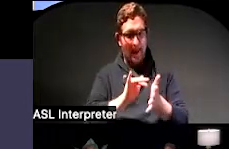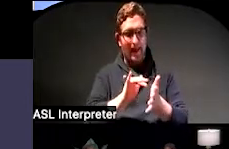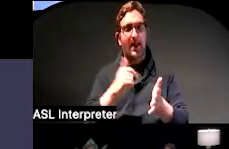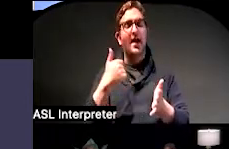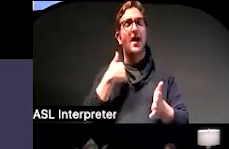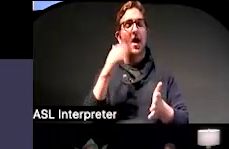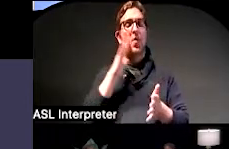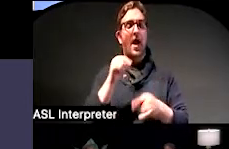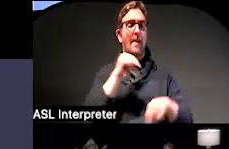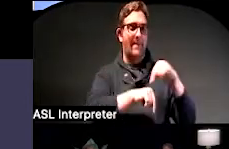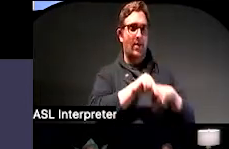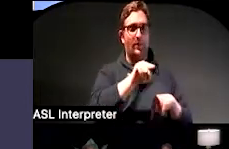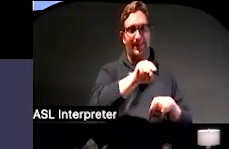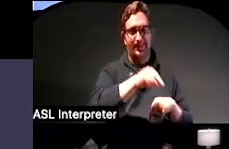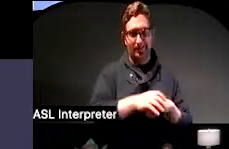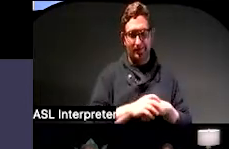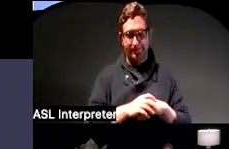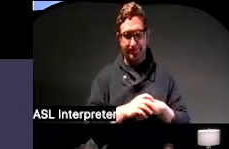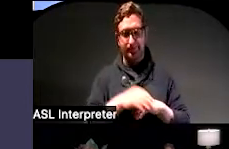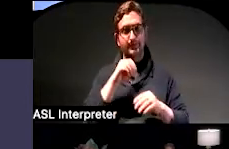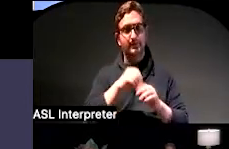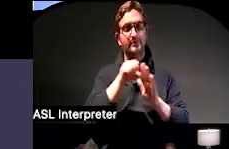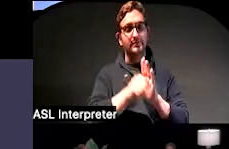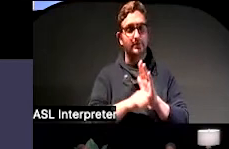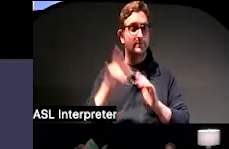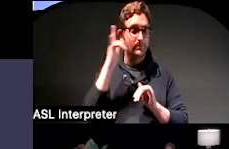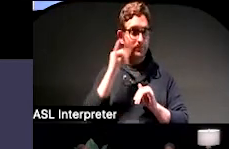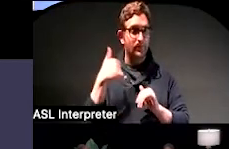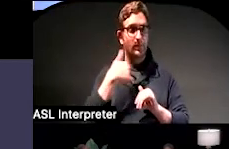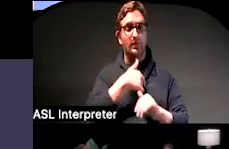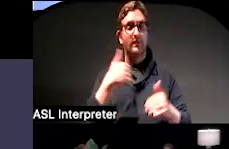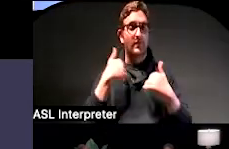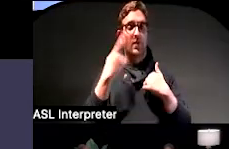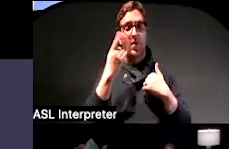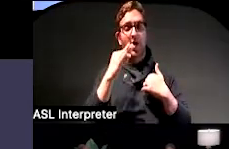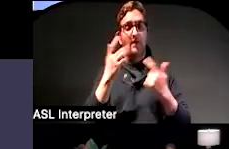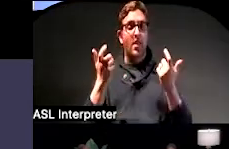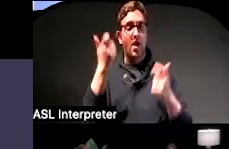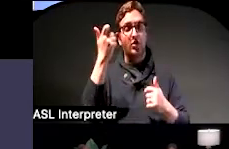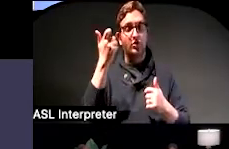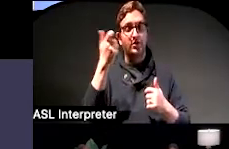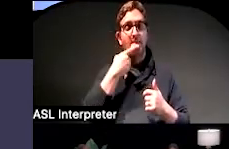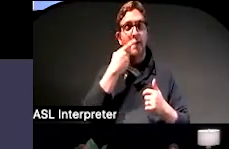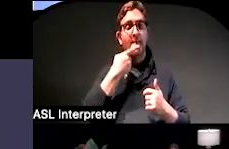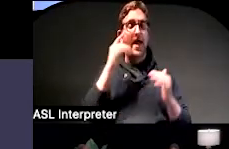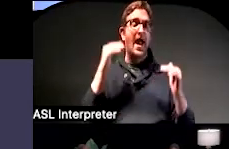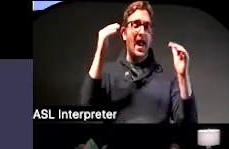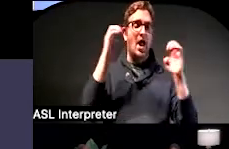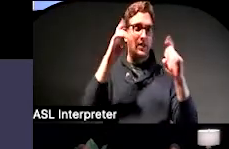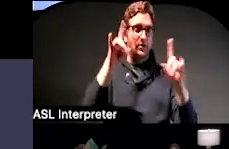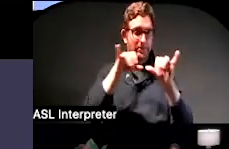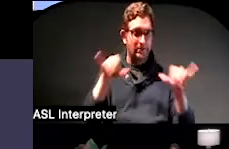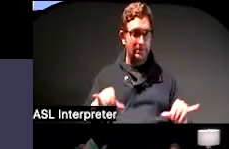I'll come back to this. So in the state of California, we have one of the largest public higher education system,